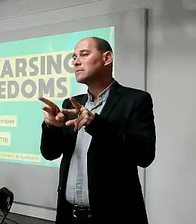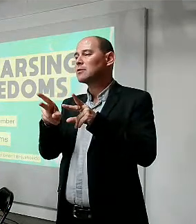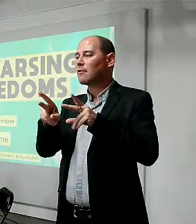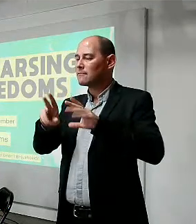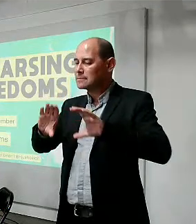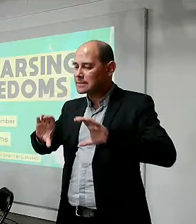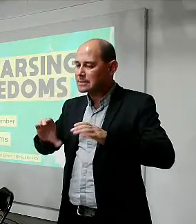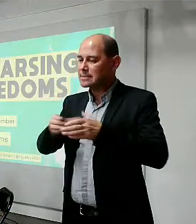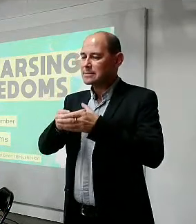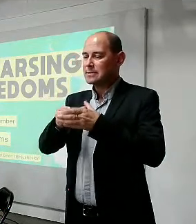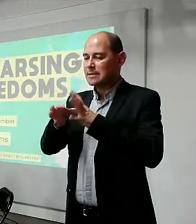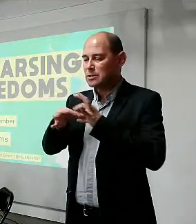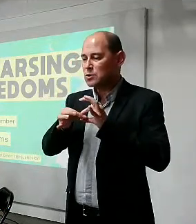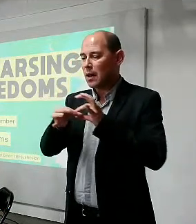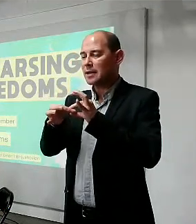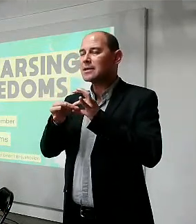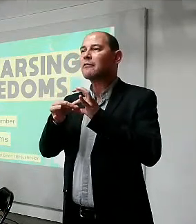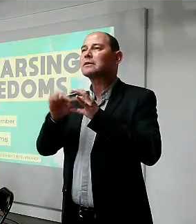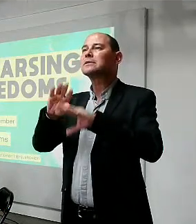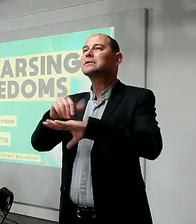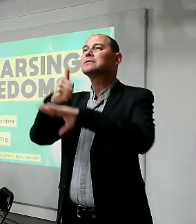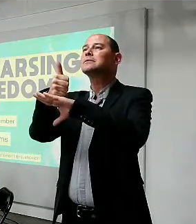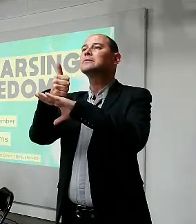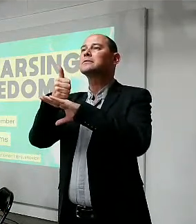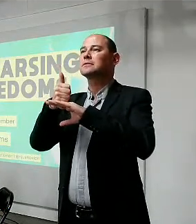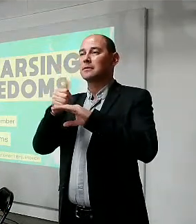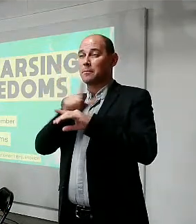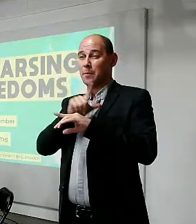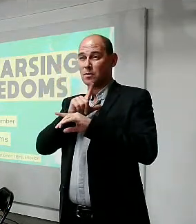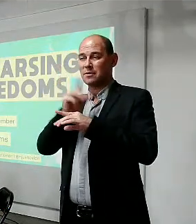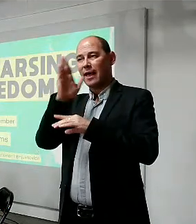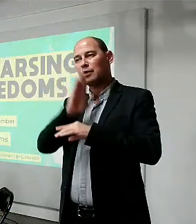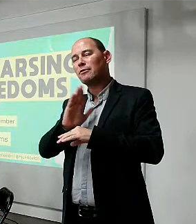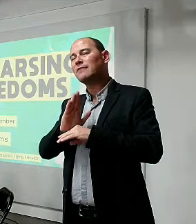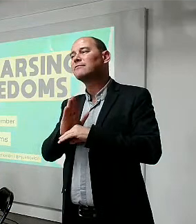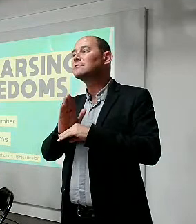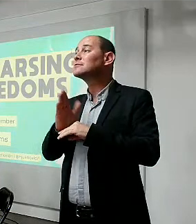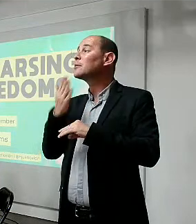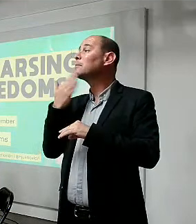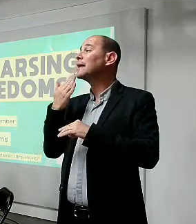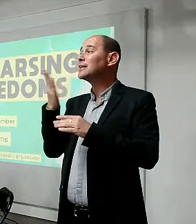in those experiences. So do come and join us for any of those if you